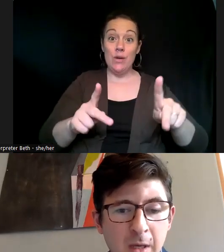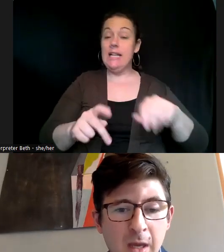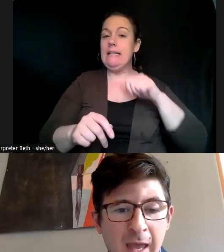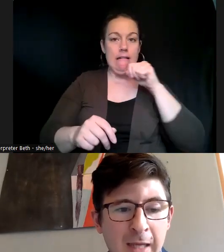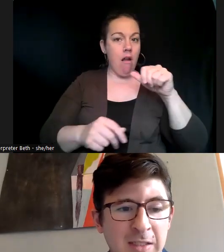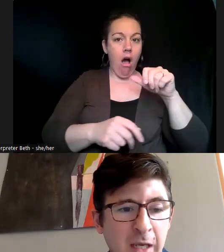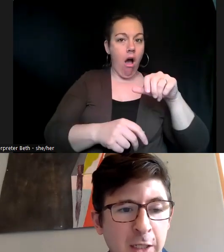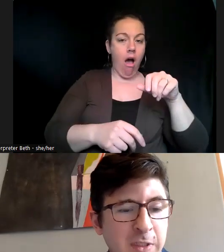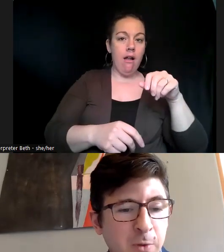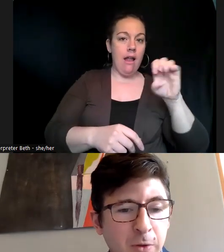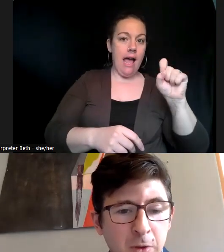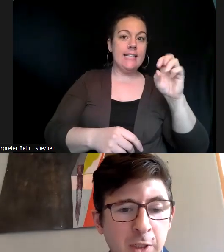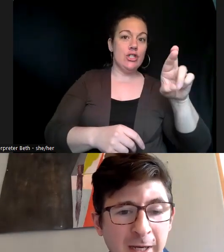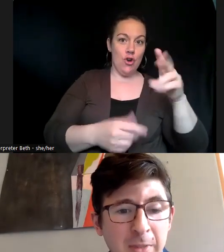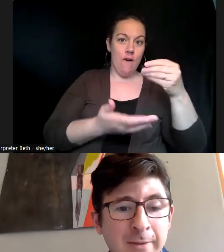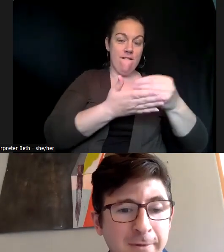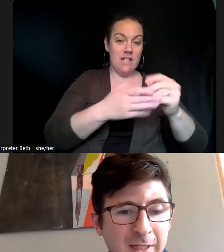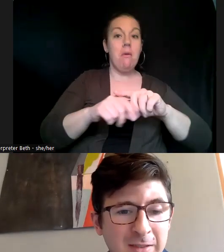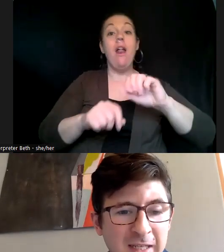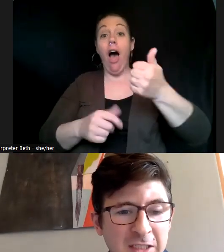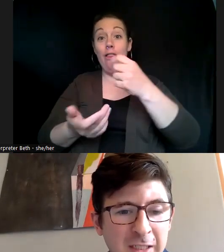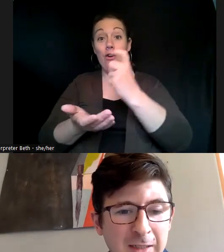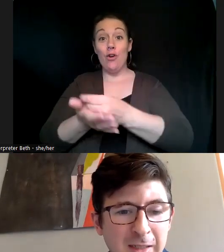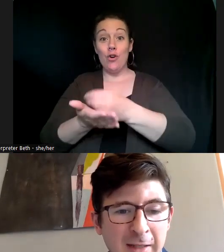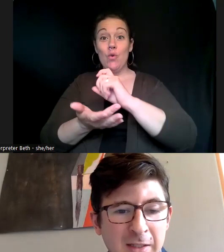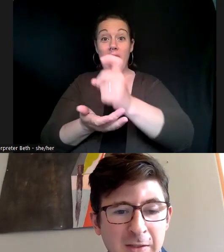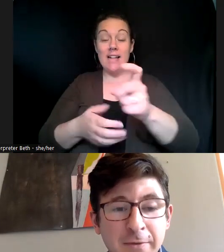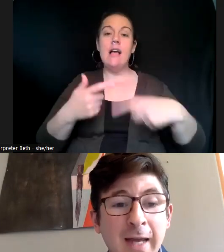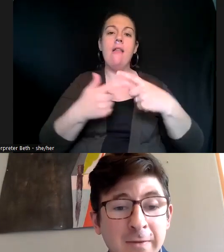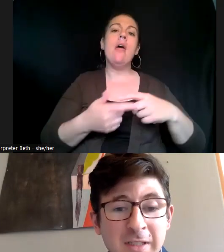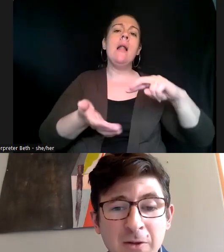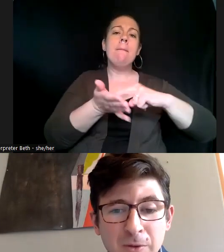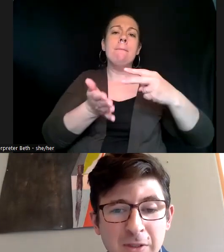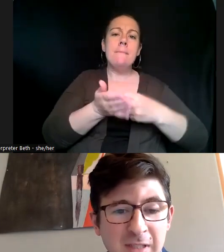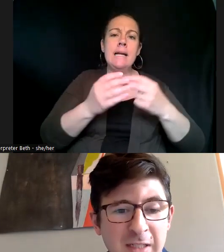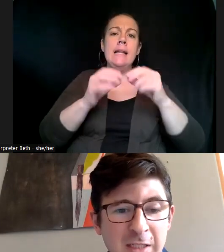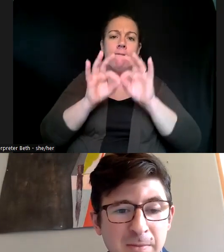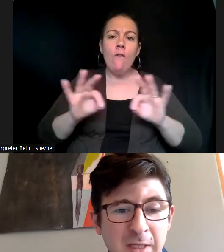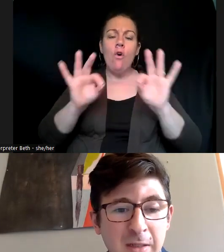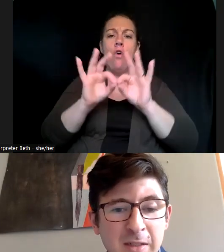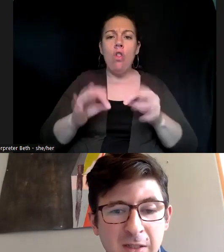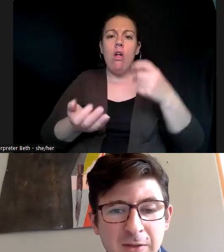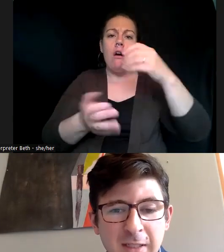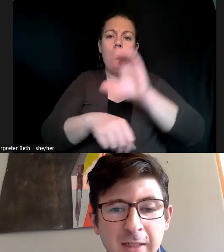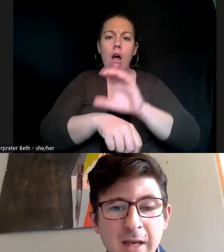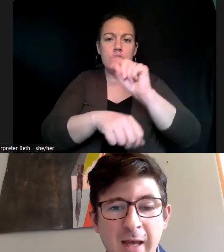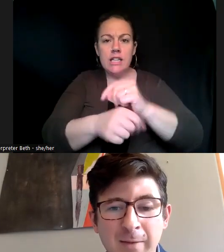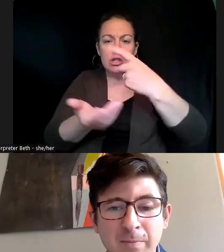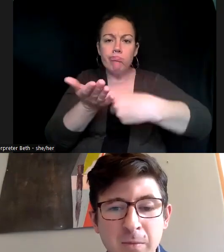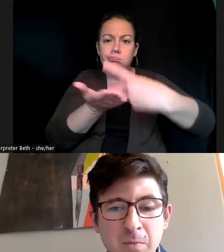well. And I know we spoke earlier about meaningful consultation, and there's a variety of stakeholders that needed to be